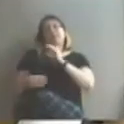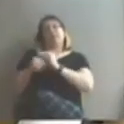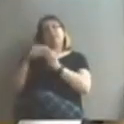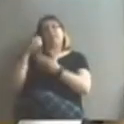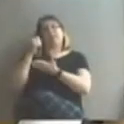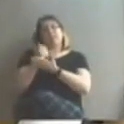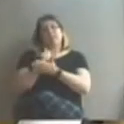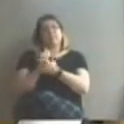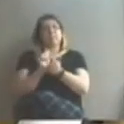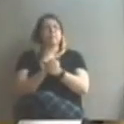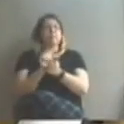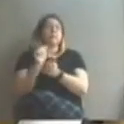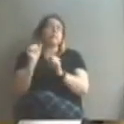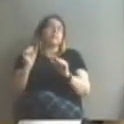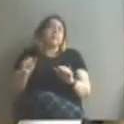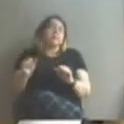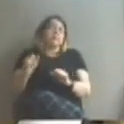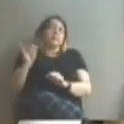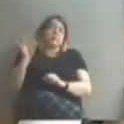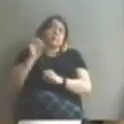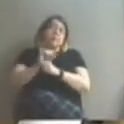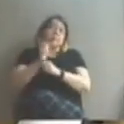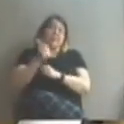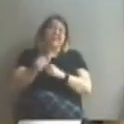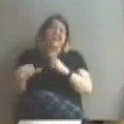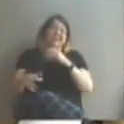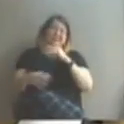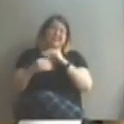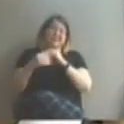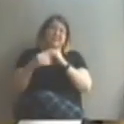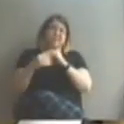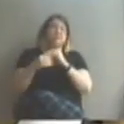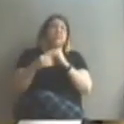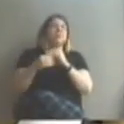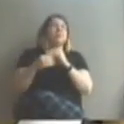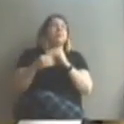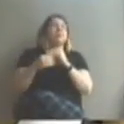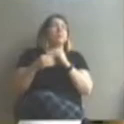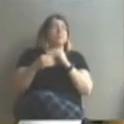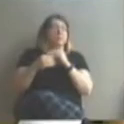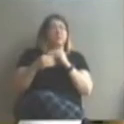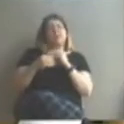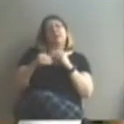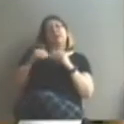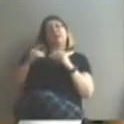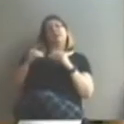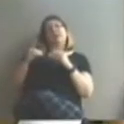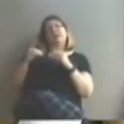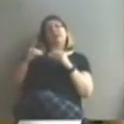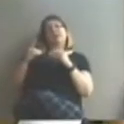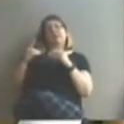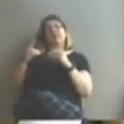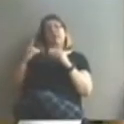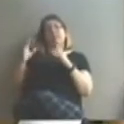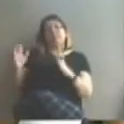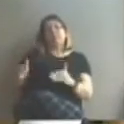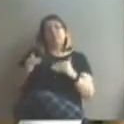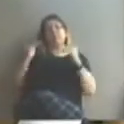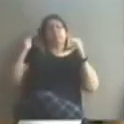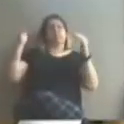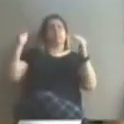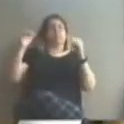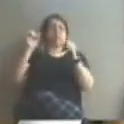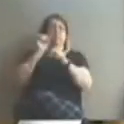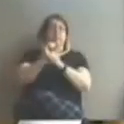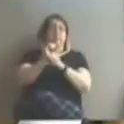with capacity of work. Any addition, in most cases, Board Member Geese, is bringing the work to scale, to my